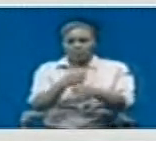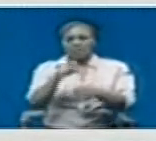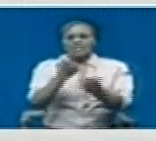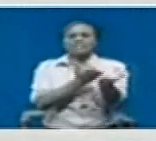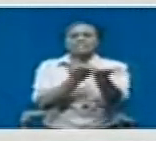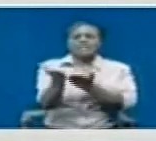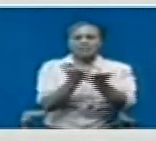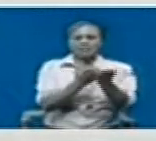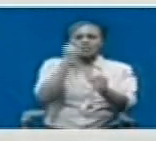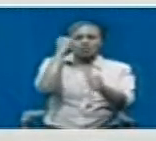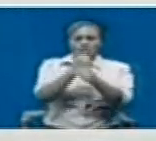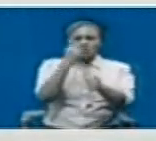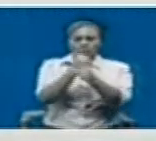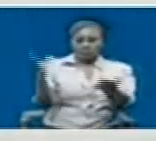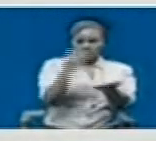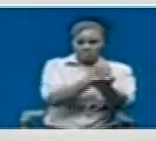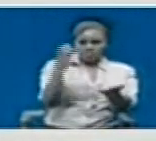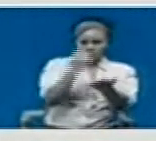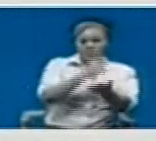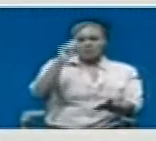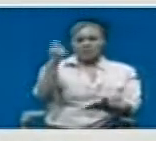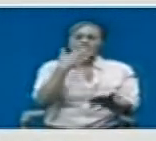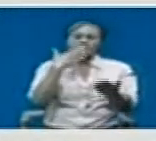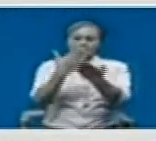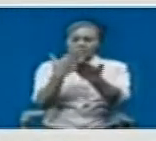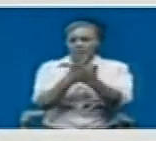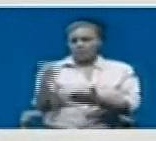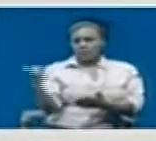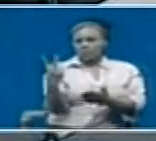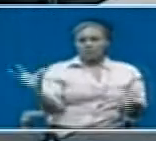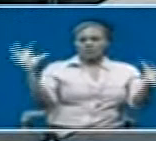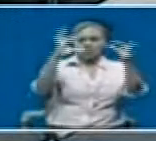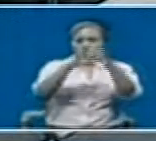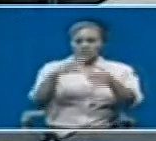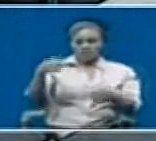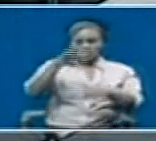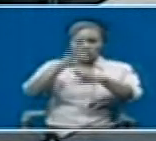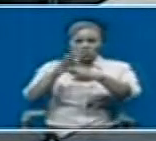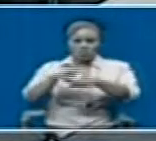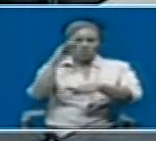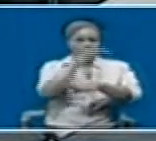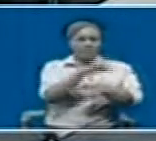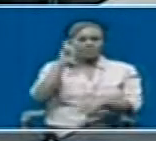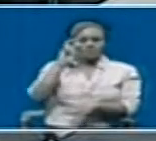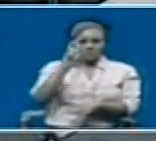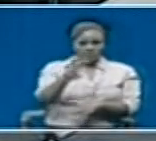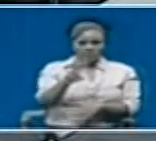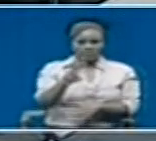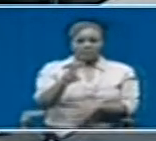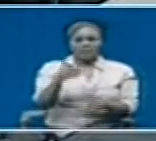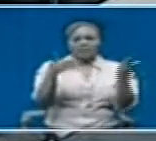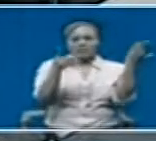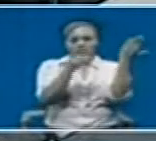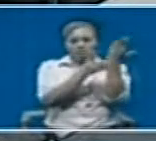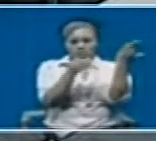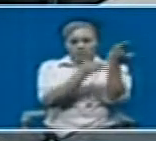Services, a job recruitment company in Kenya. Thank you both for joining us. Good evening, viewers. Yes. To have Thank you, Dory. Thank you for the invite.